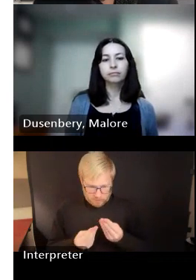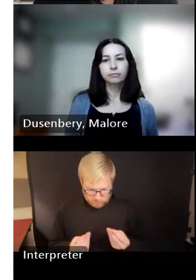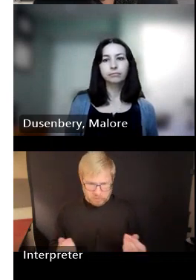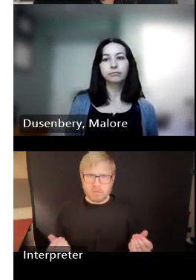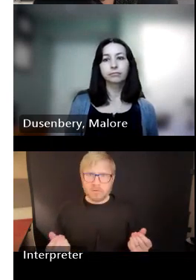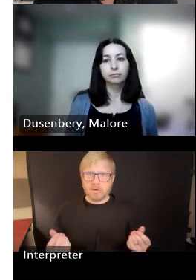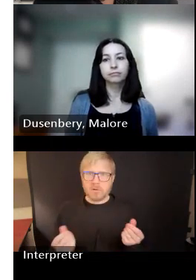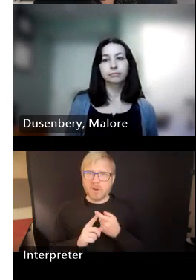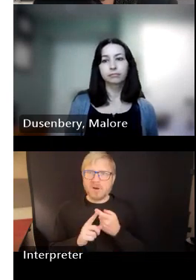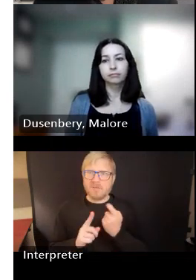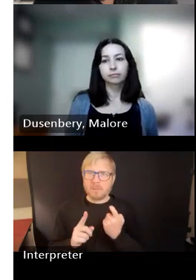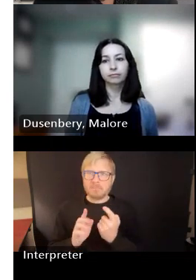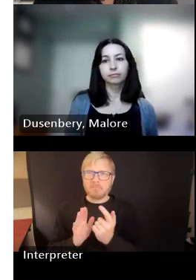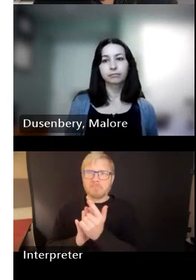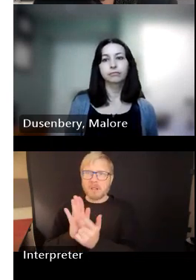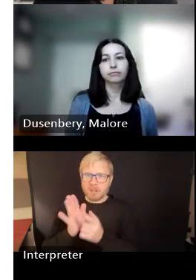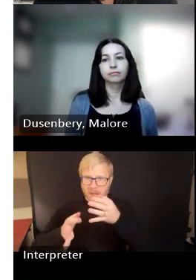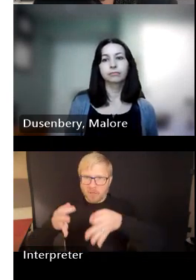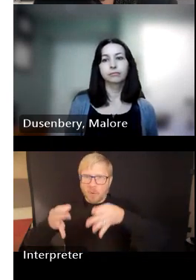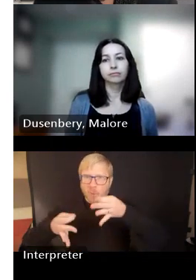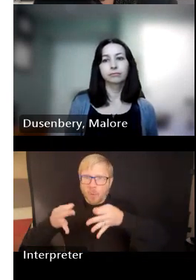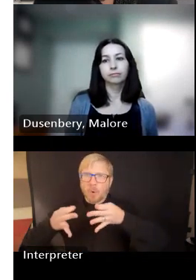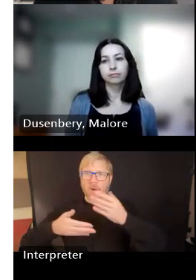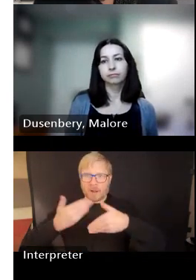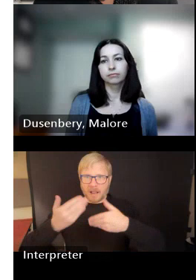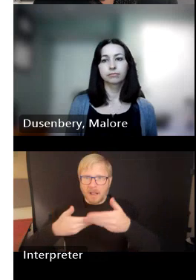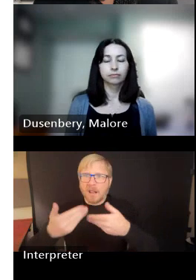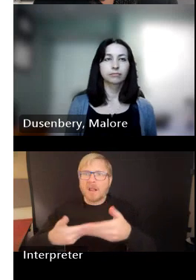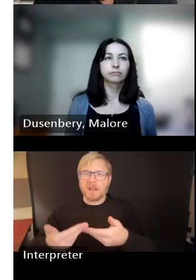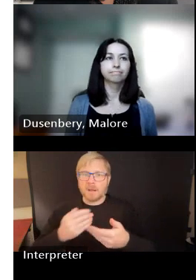court, and I just didn't get a